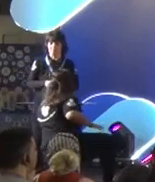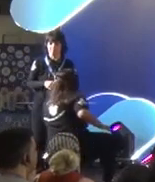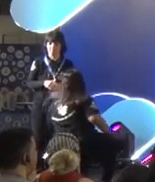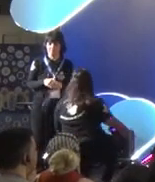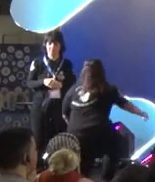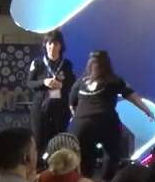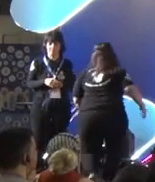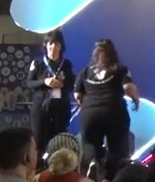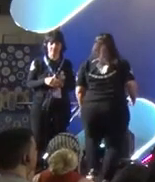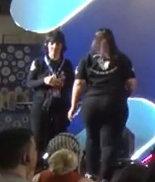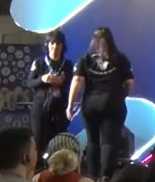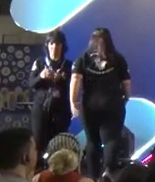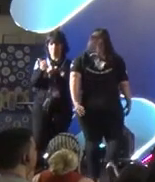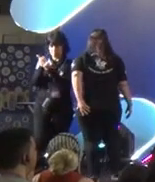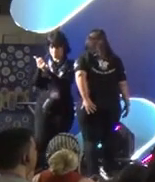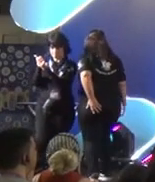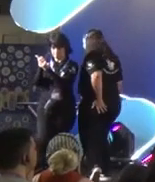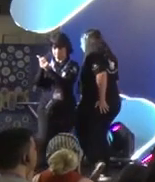quando eu soube